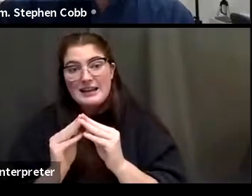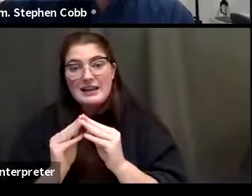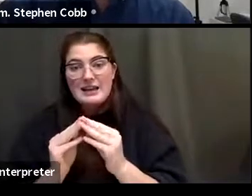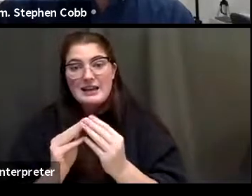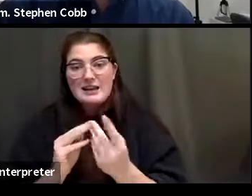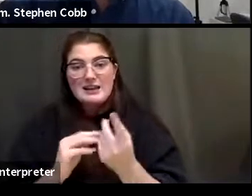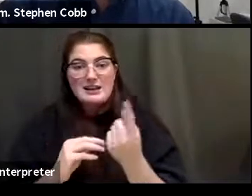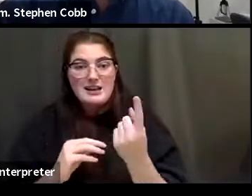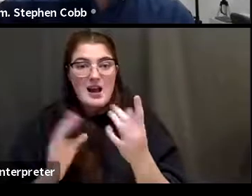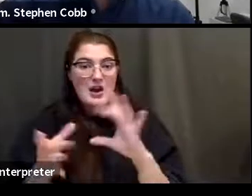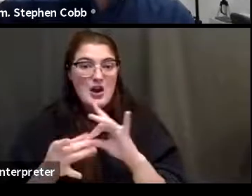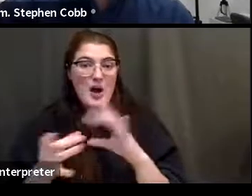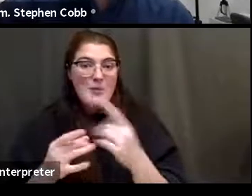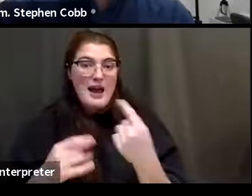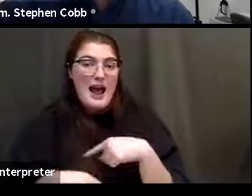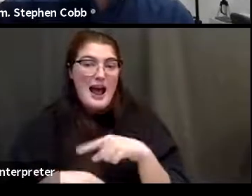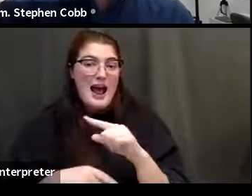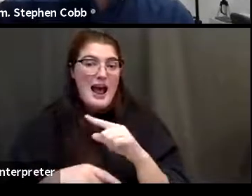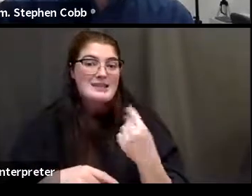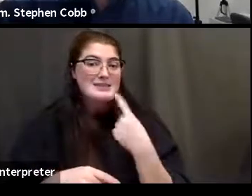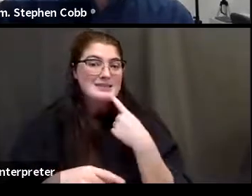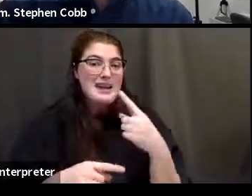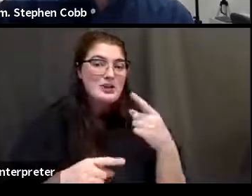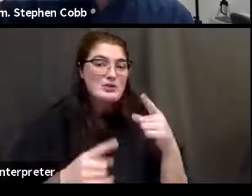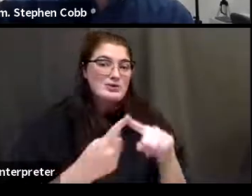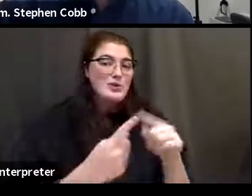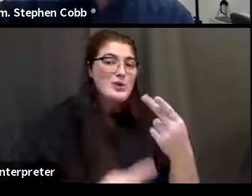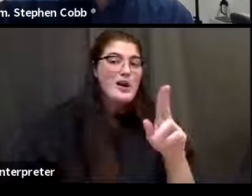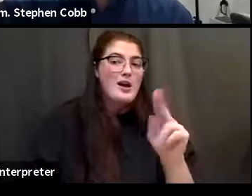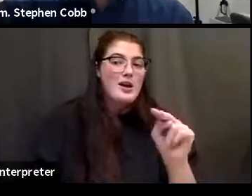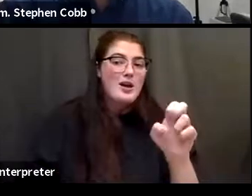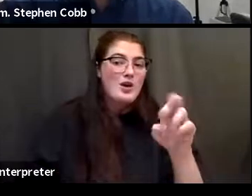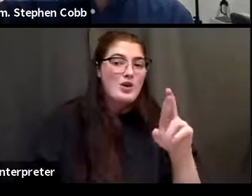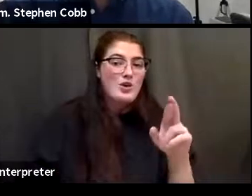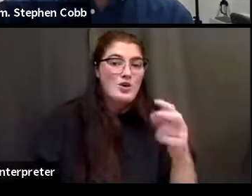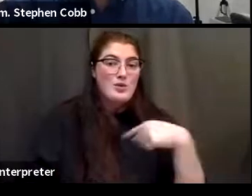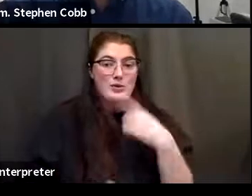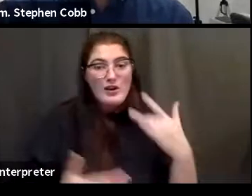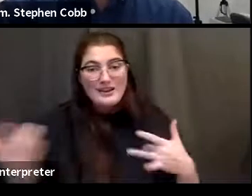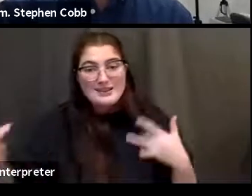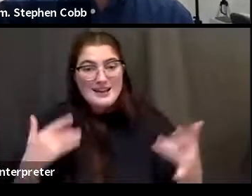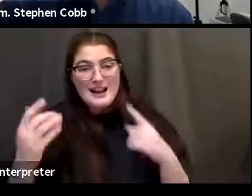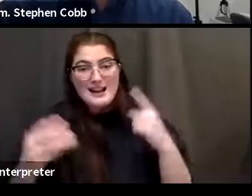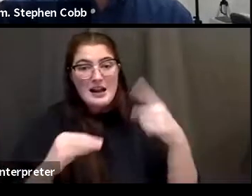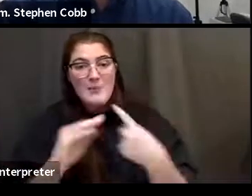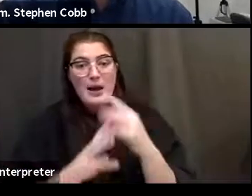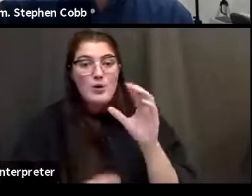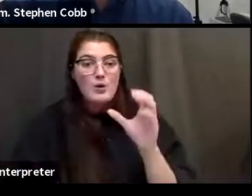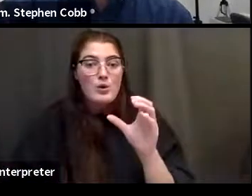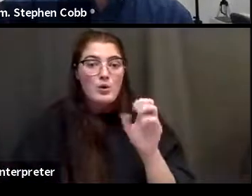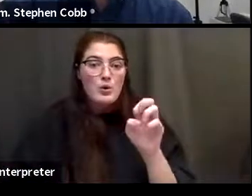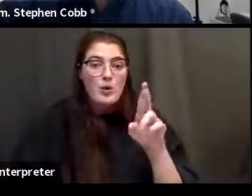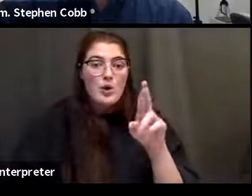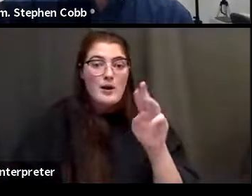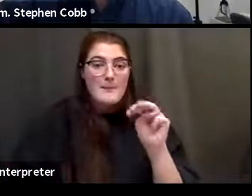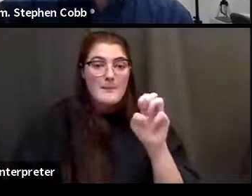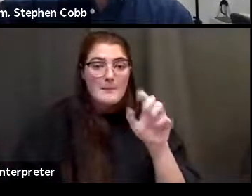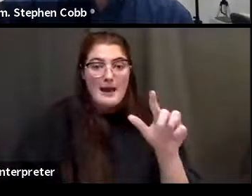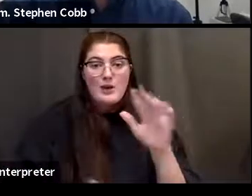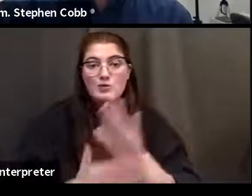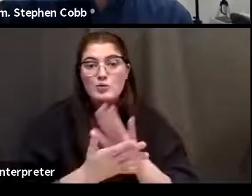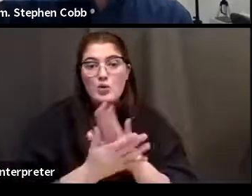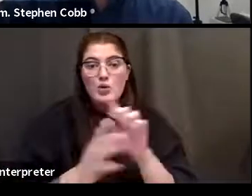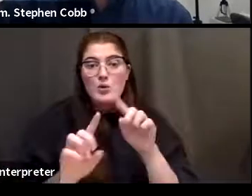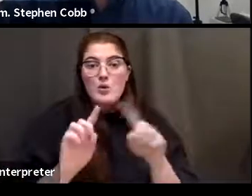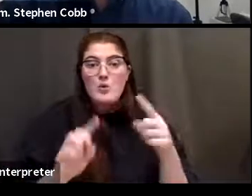of the comments I made to Director Hunter is that, we're very excited about Cromell School, but we're also looking for